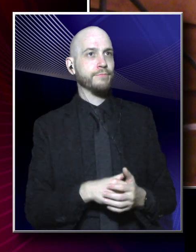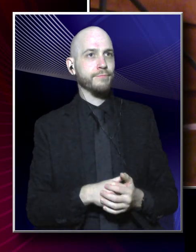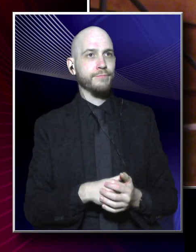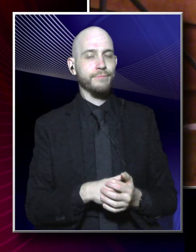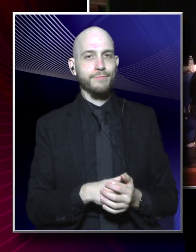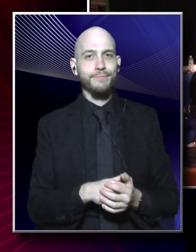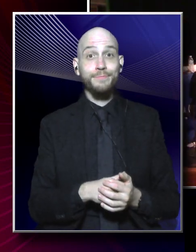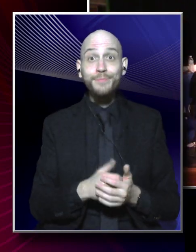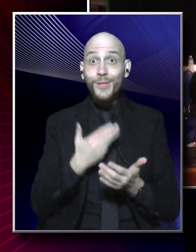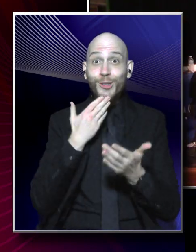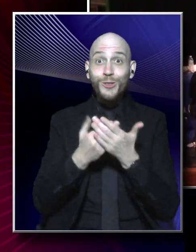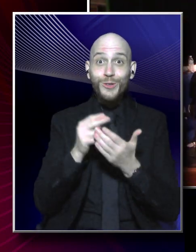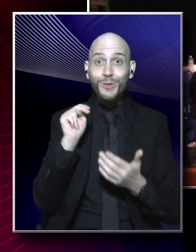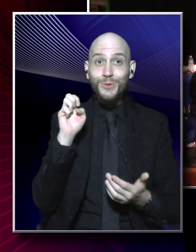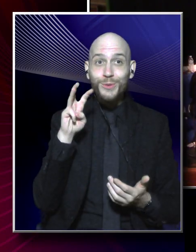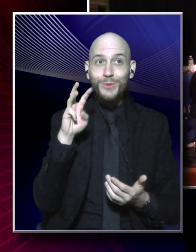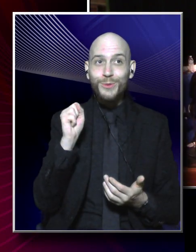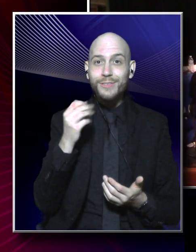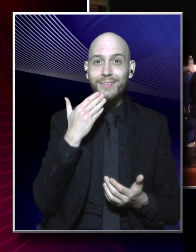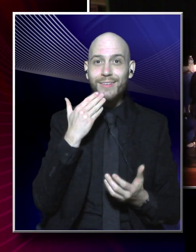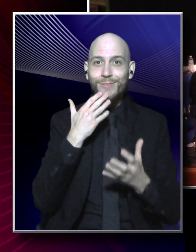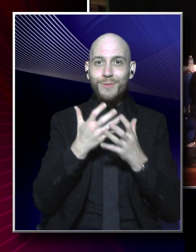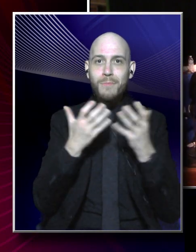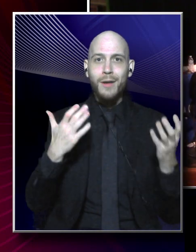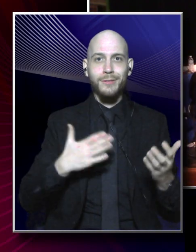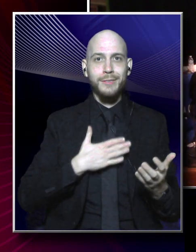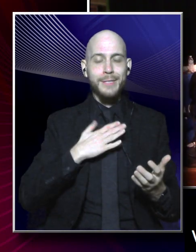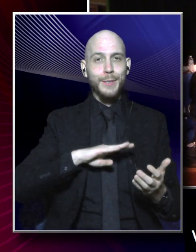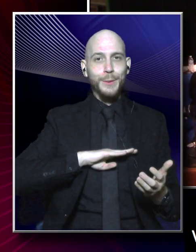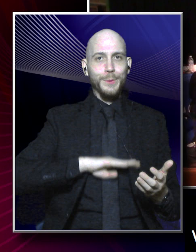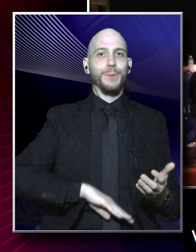Okay, that is good news. Thank you very much. Happy to hear that.